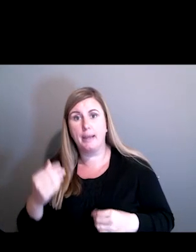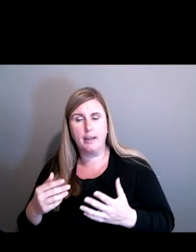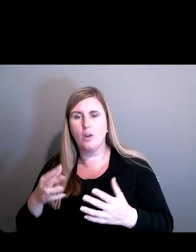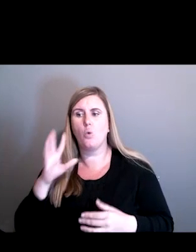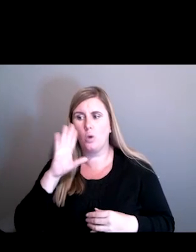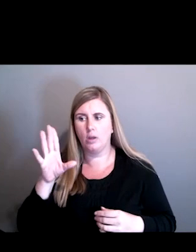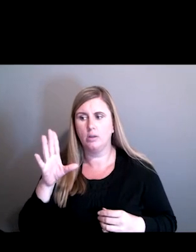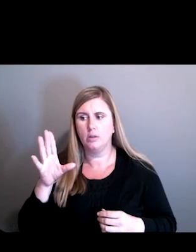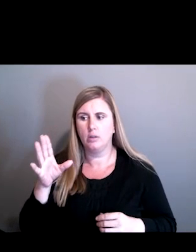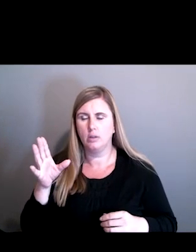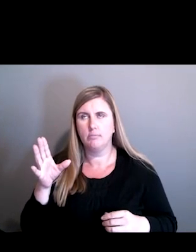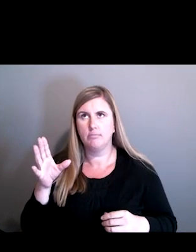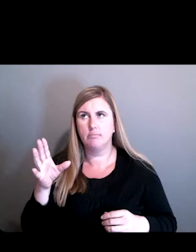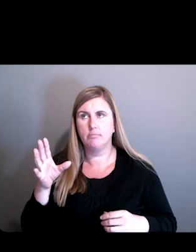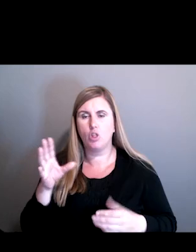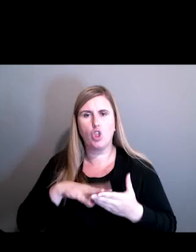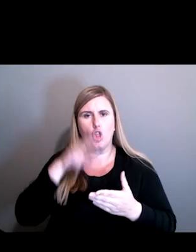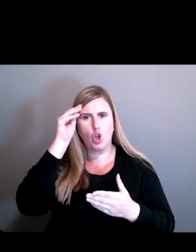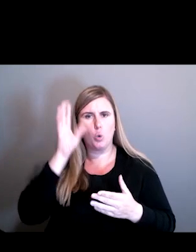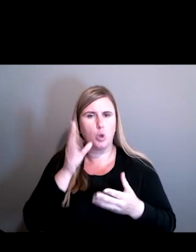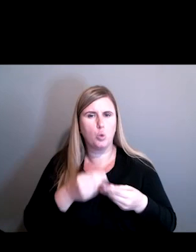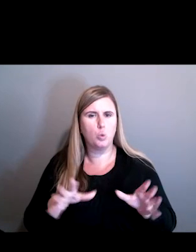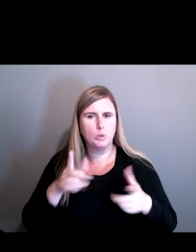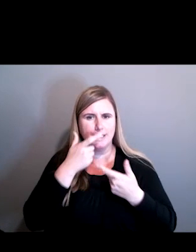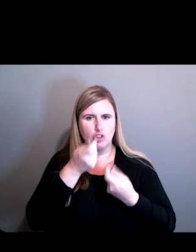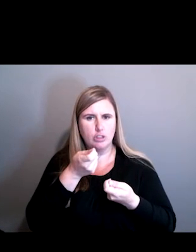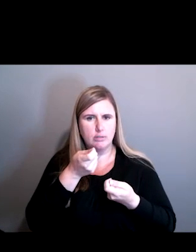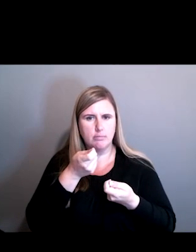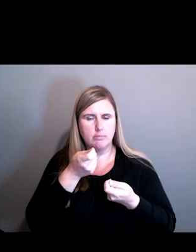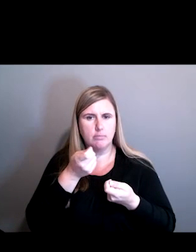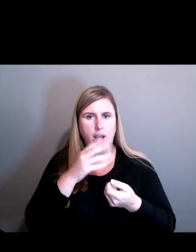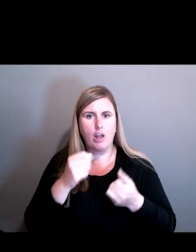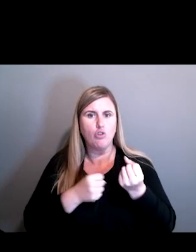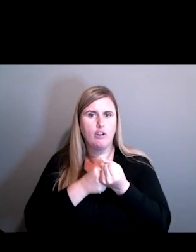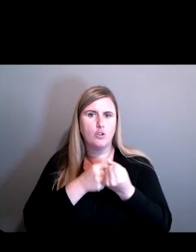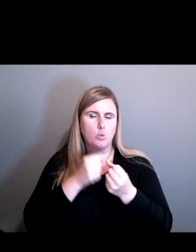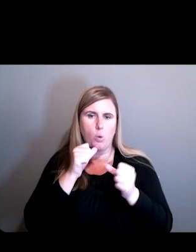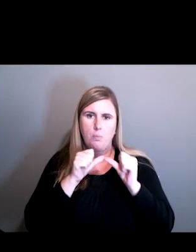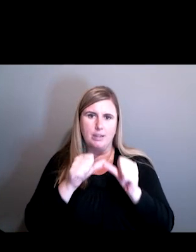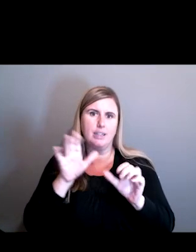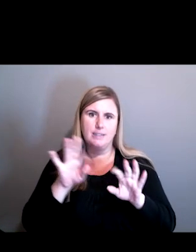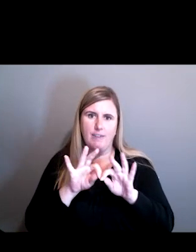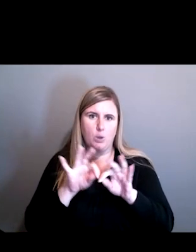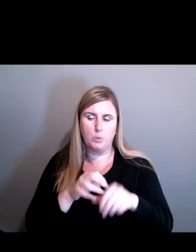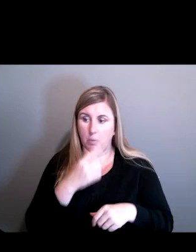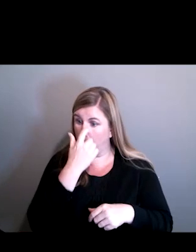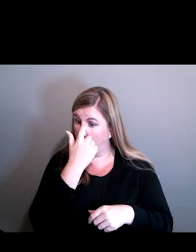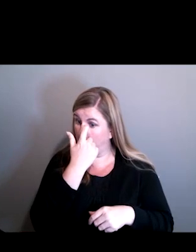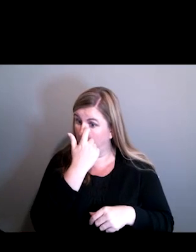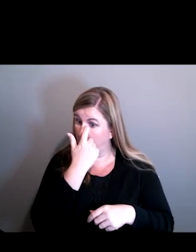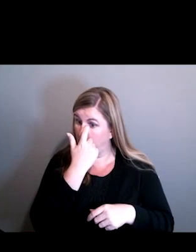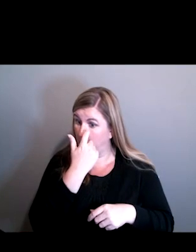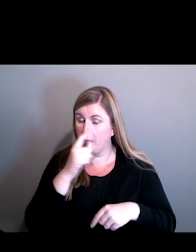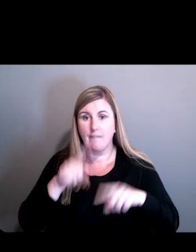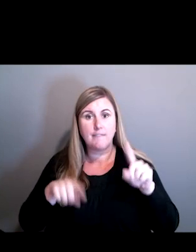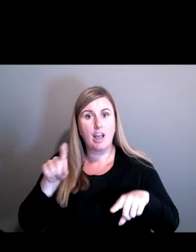go, here you go, here's your gummy, here's your gummy. That the learner will lose interest, and the reinforcer